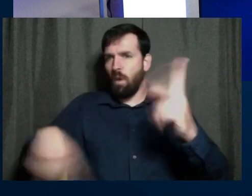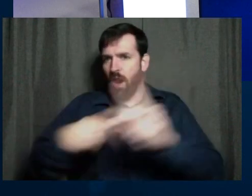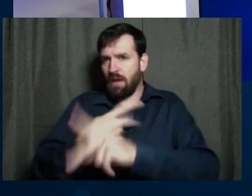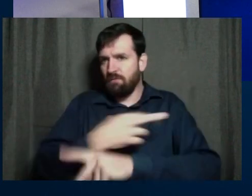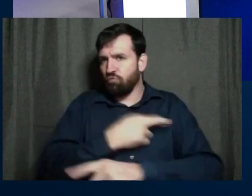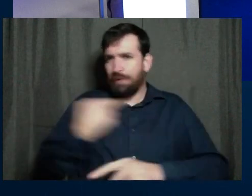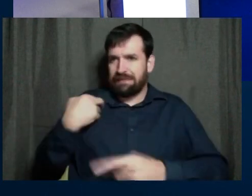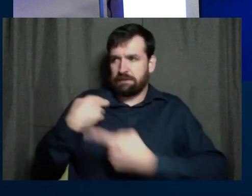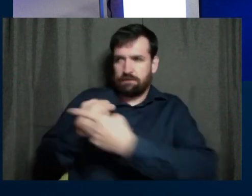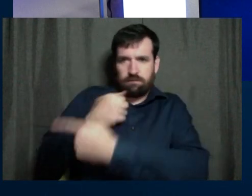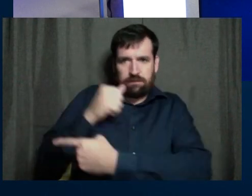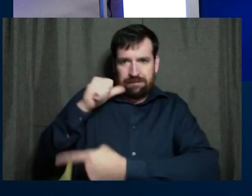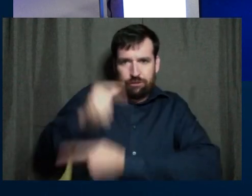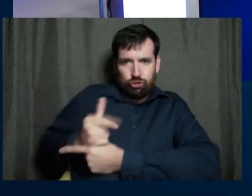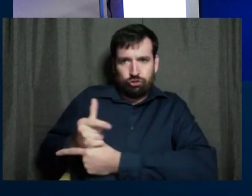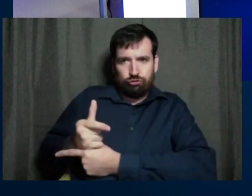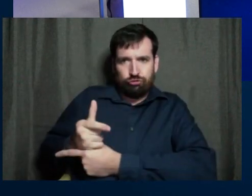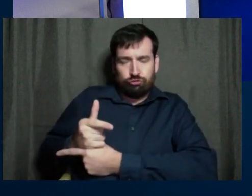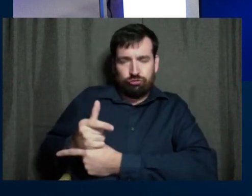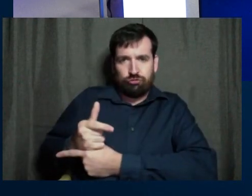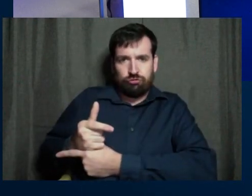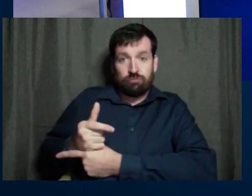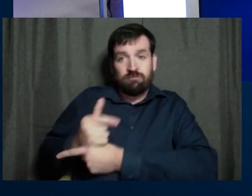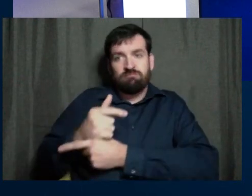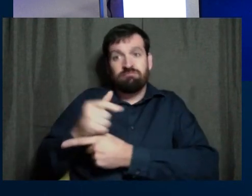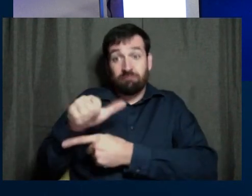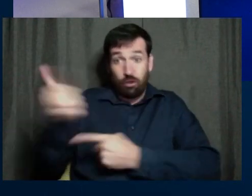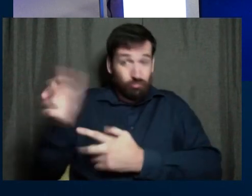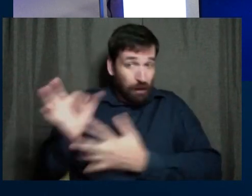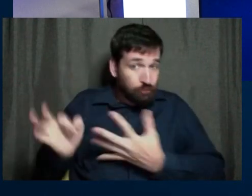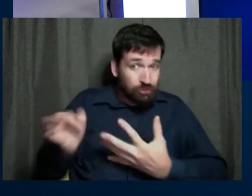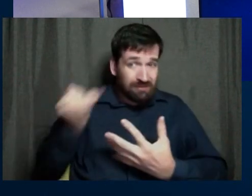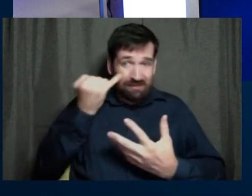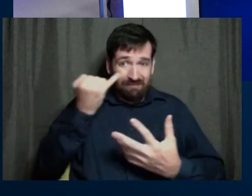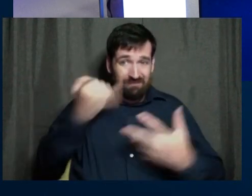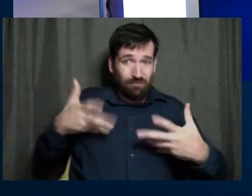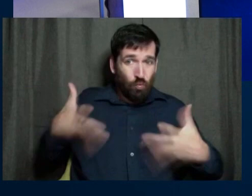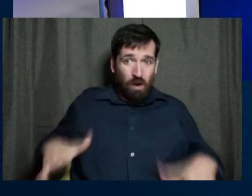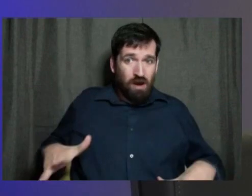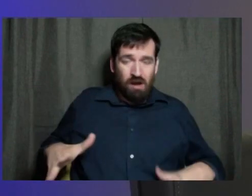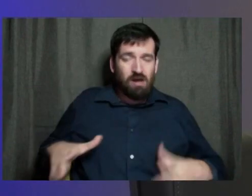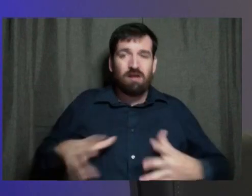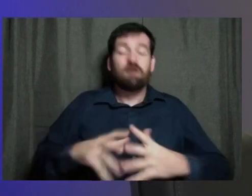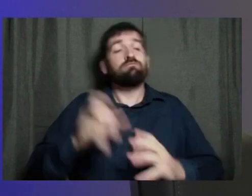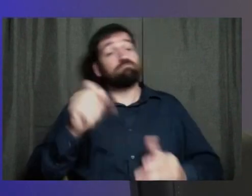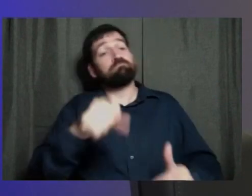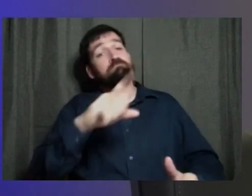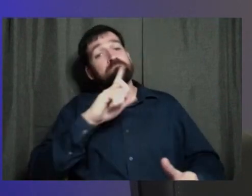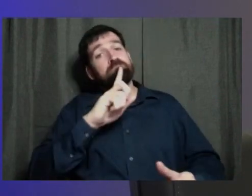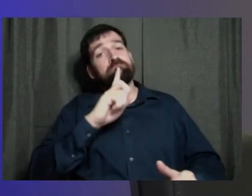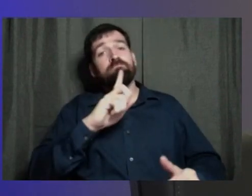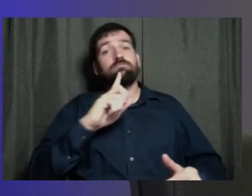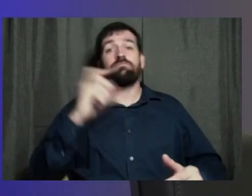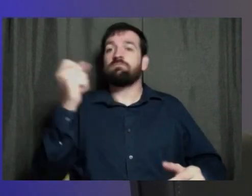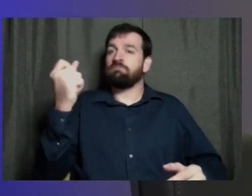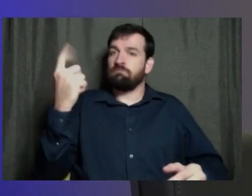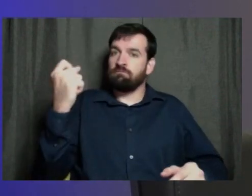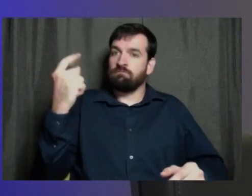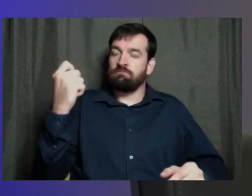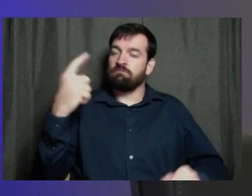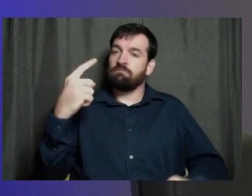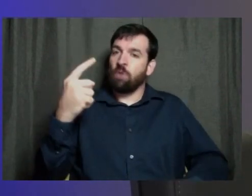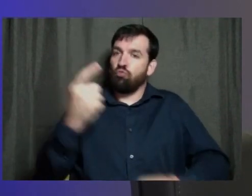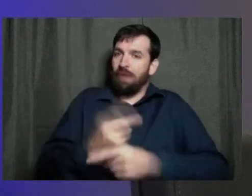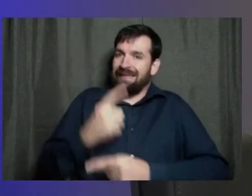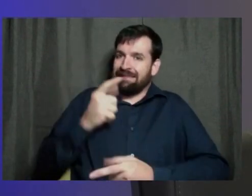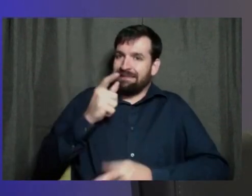had, and then tell us some other options if you didn't want to do that. Yeah, absolutely. So although it was definitely the right decision for